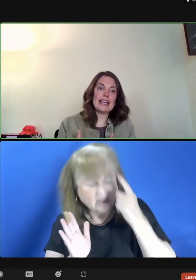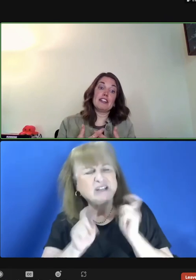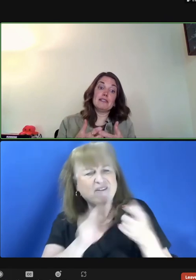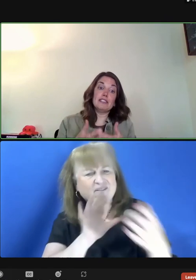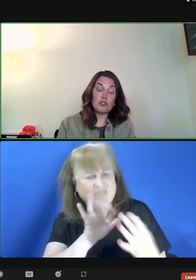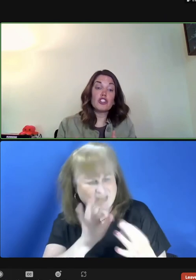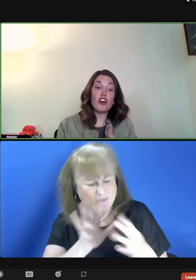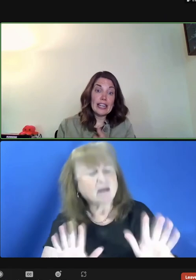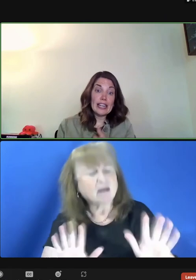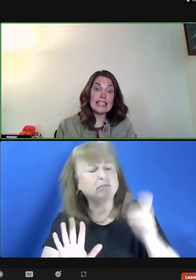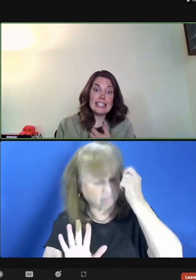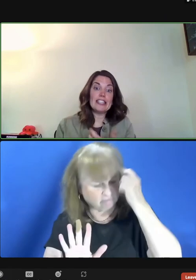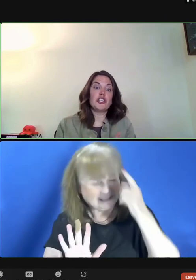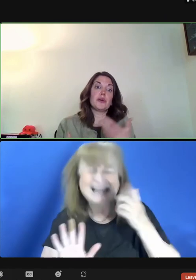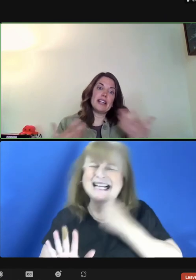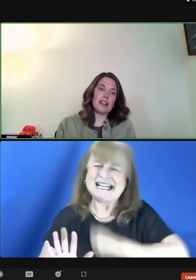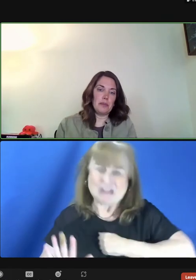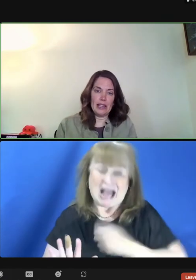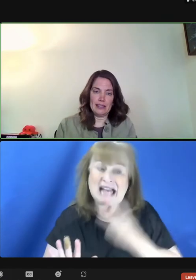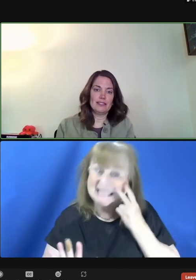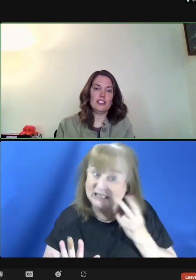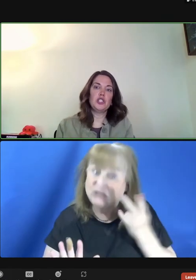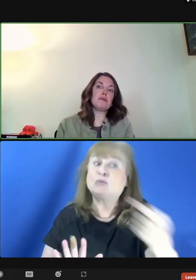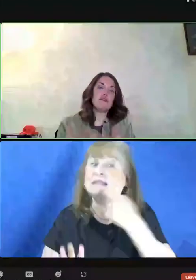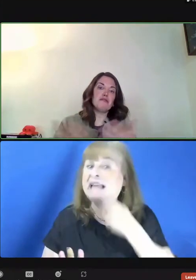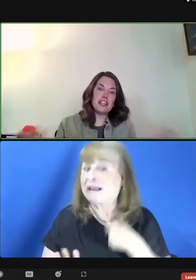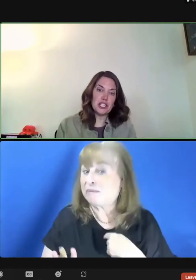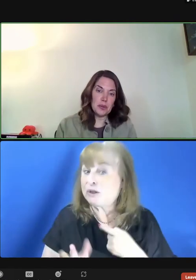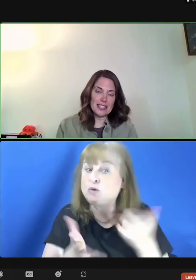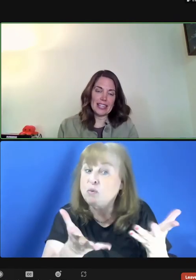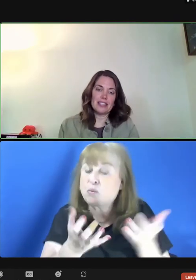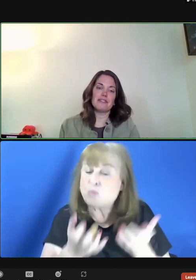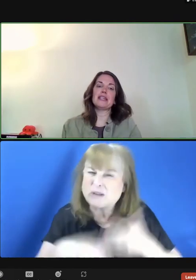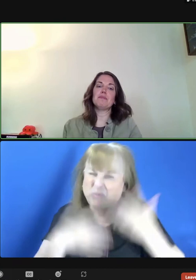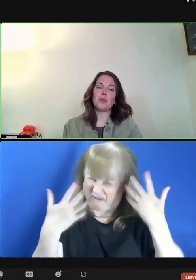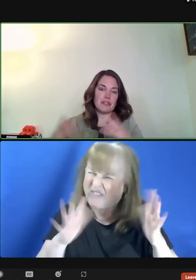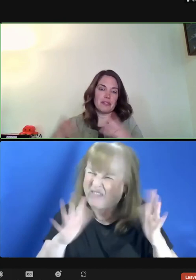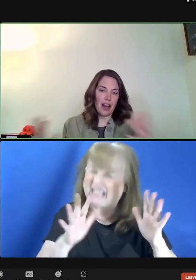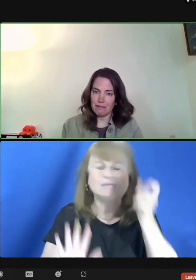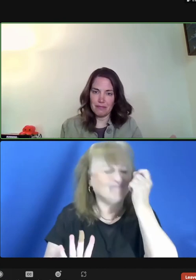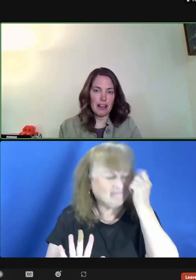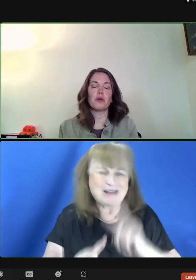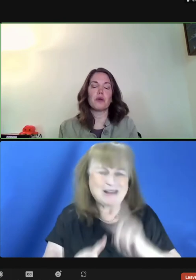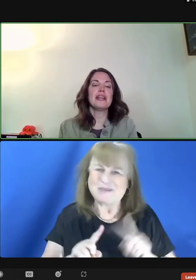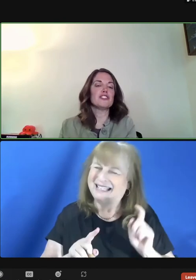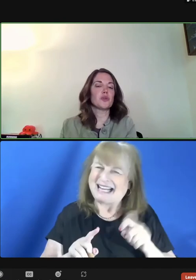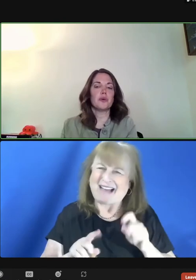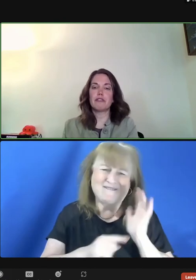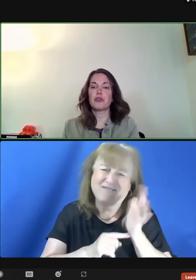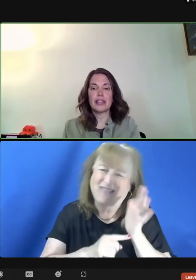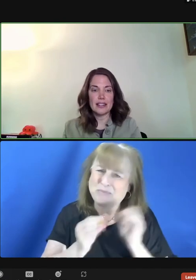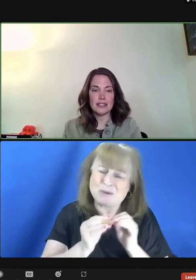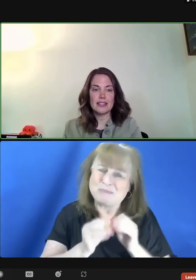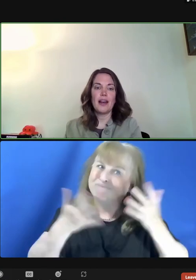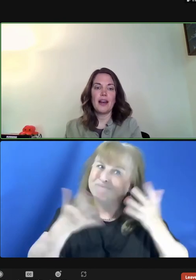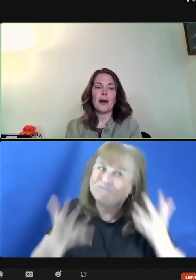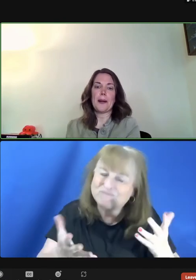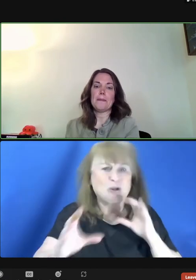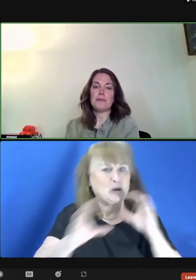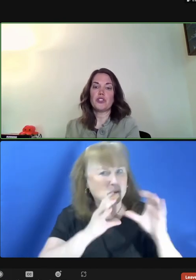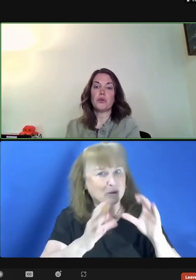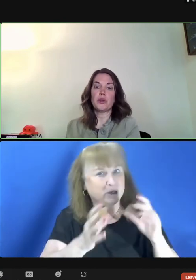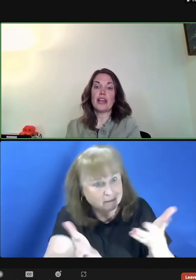feedback to say, even, sorry, I see that you are telling me you want to be finished with this activity, but we've got 5 more minutes or whatever it